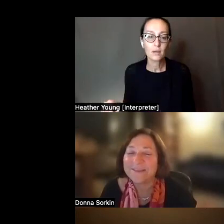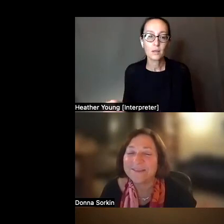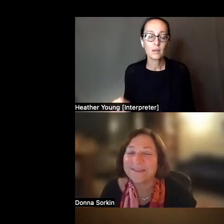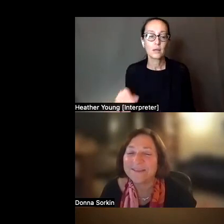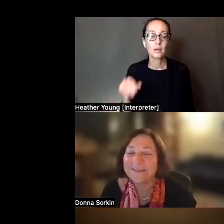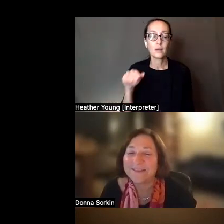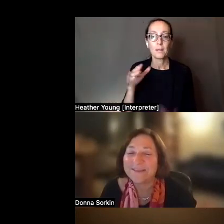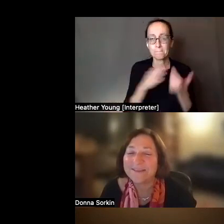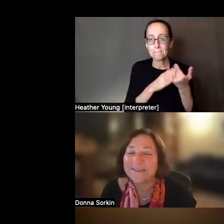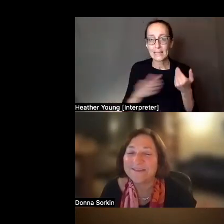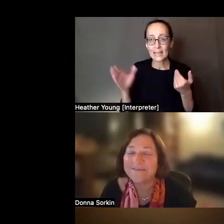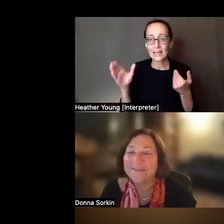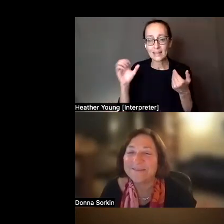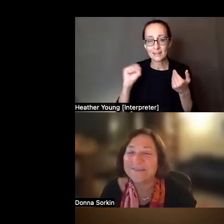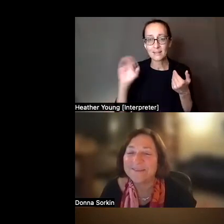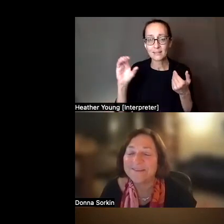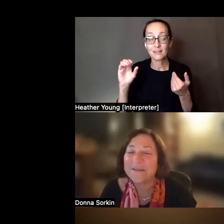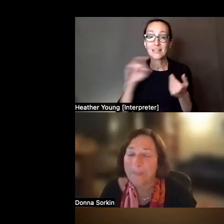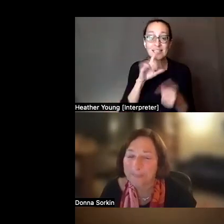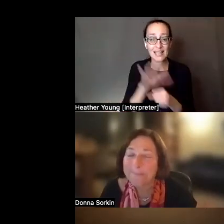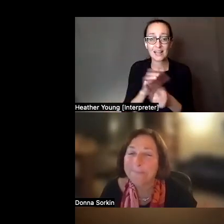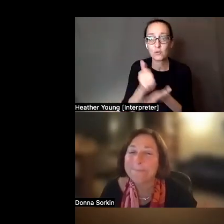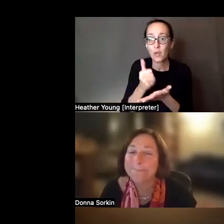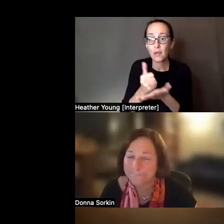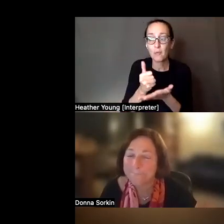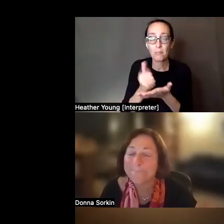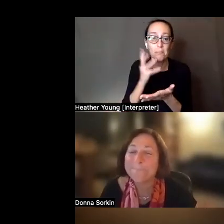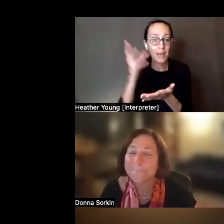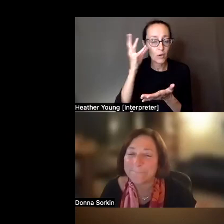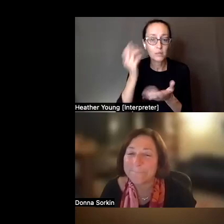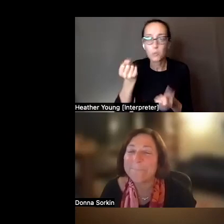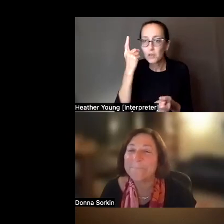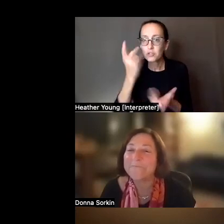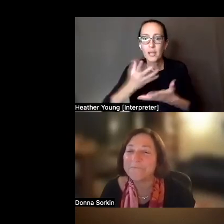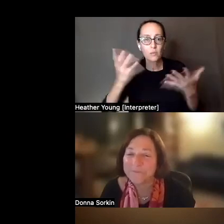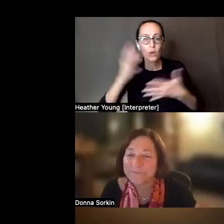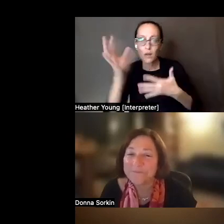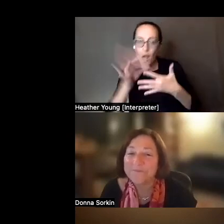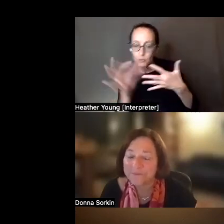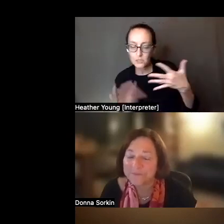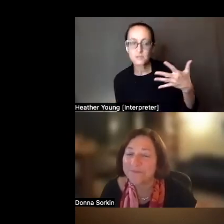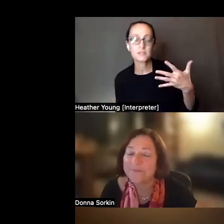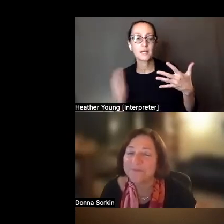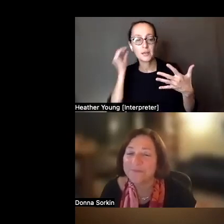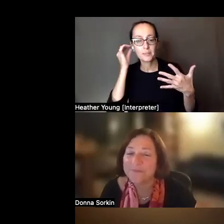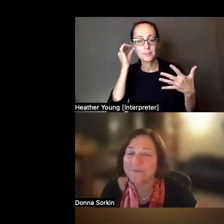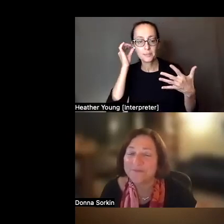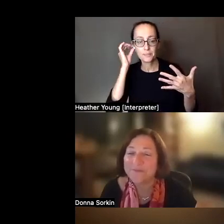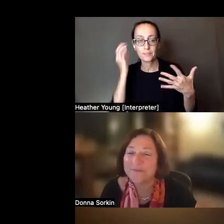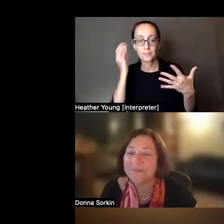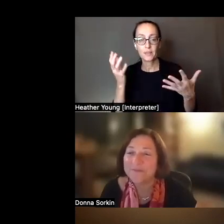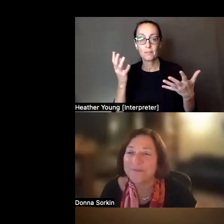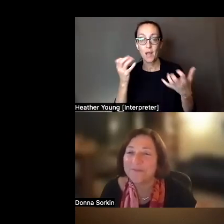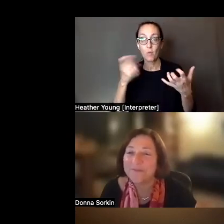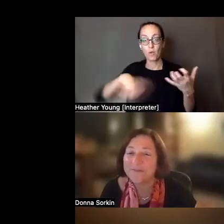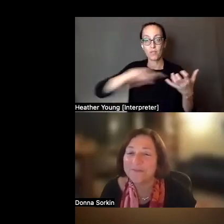is dedicated to helping our parents understand all of their options. We also want them to know what